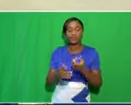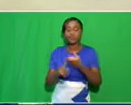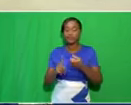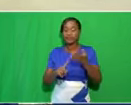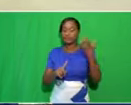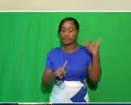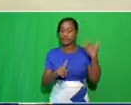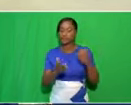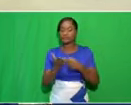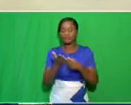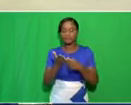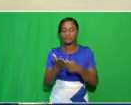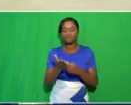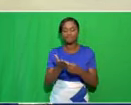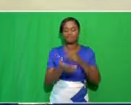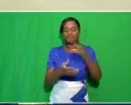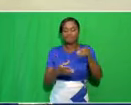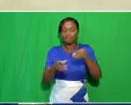said, to form